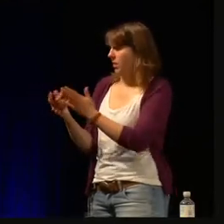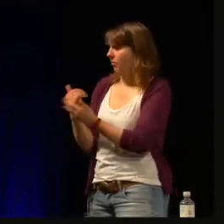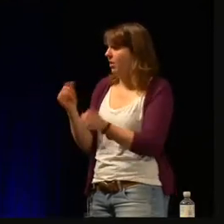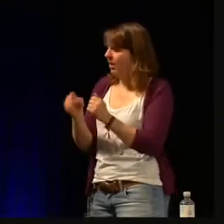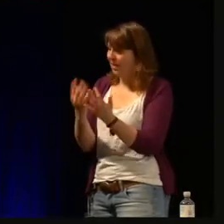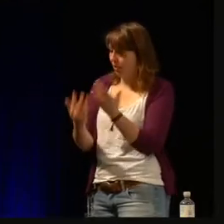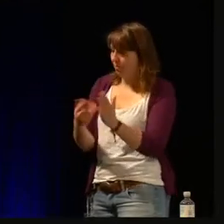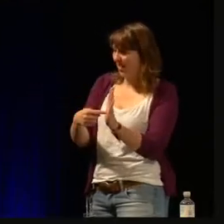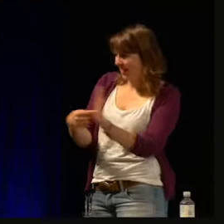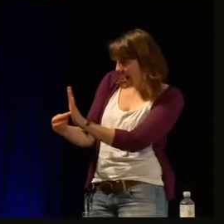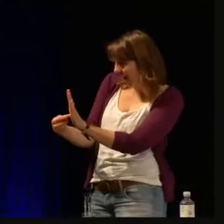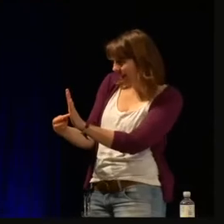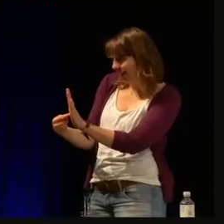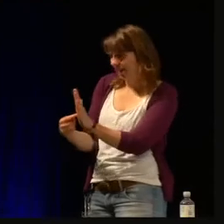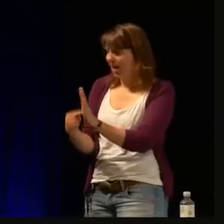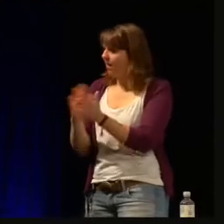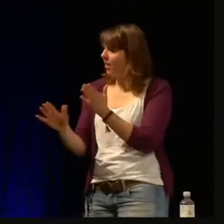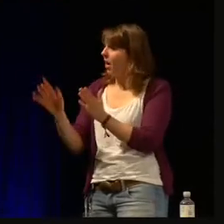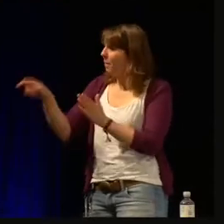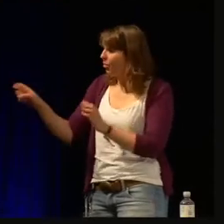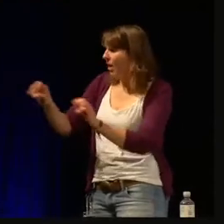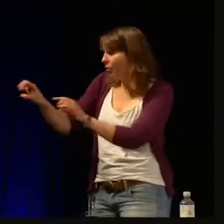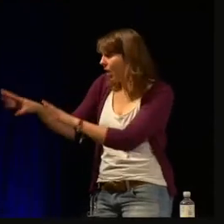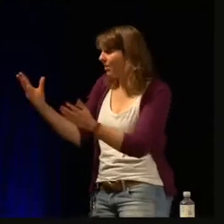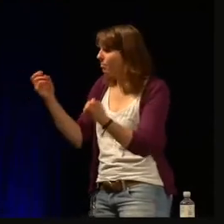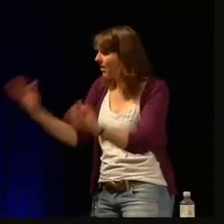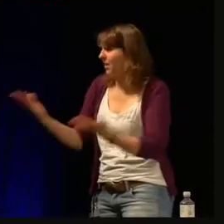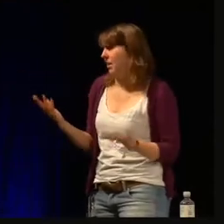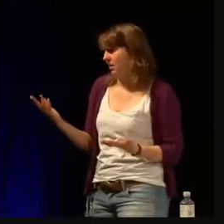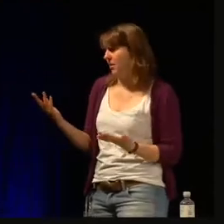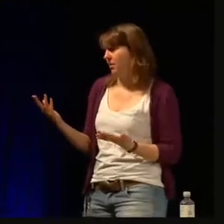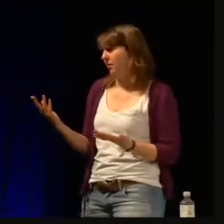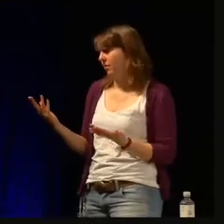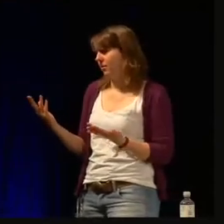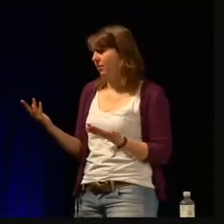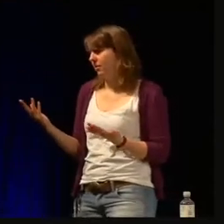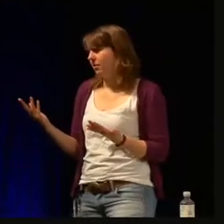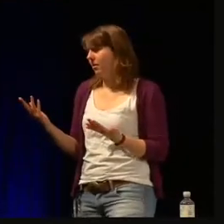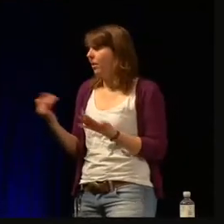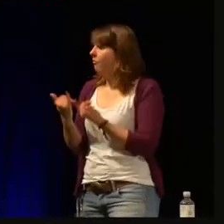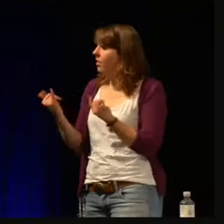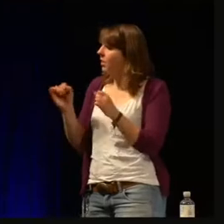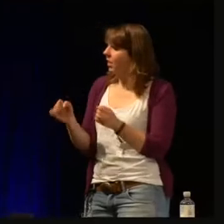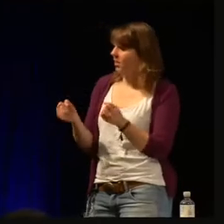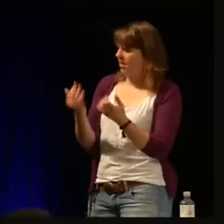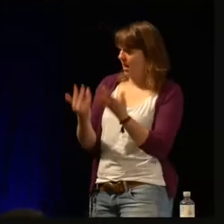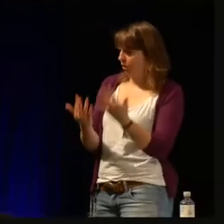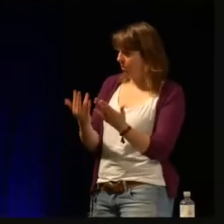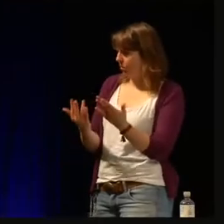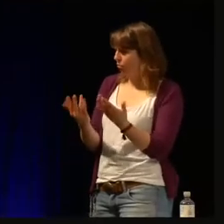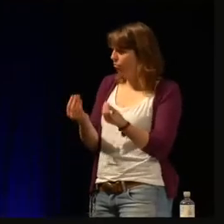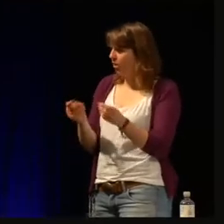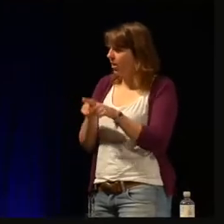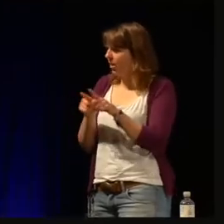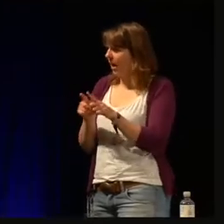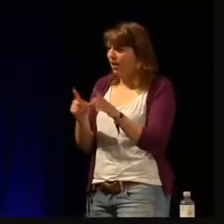support people, how can we visualize algorithms, how can we make people understand what happens there. And our perspective is